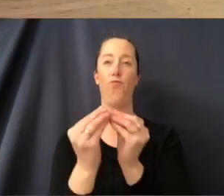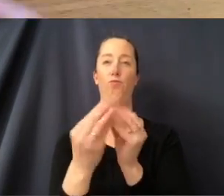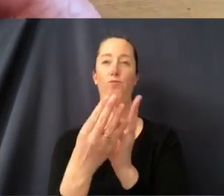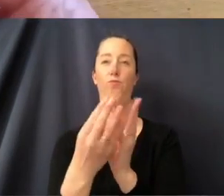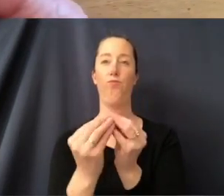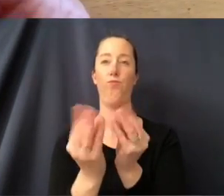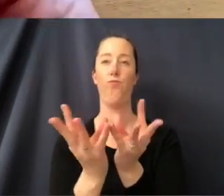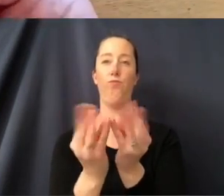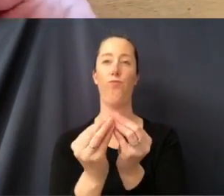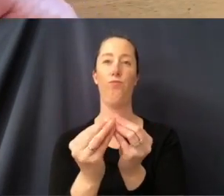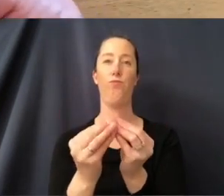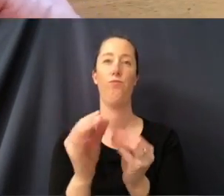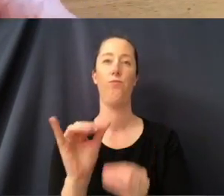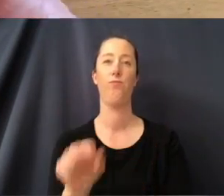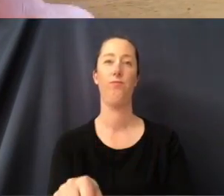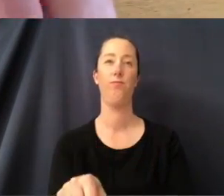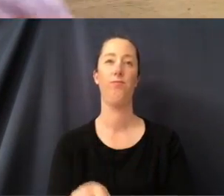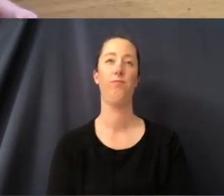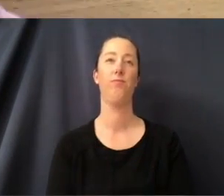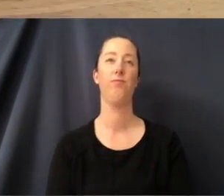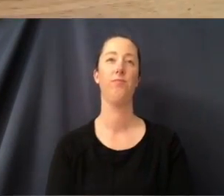it.